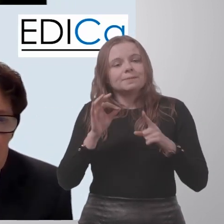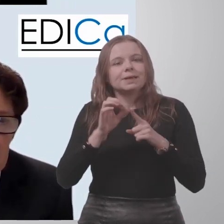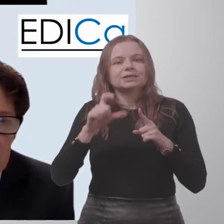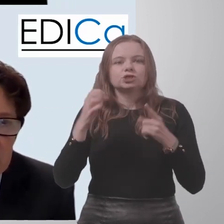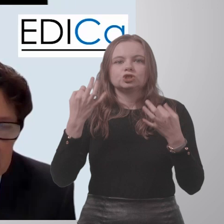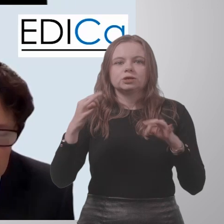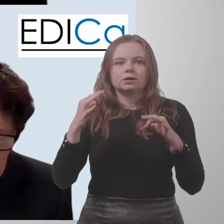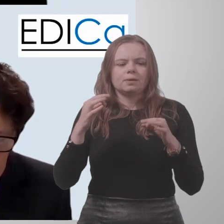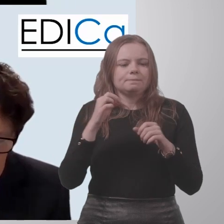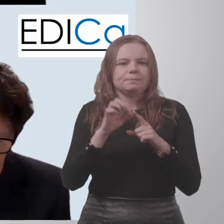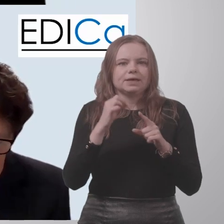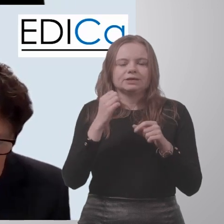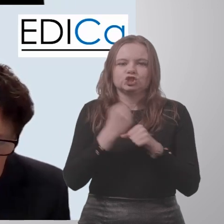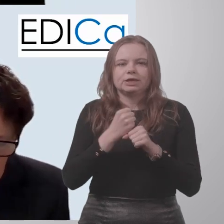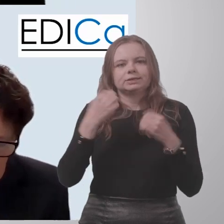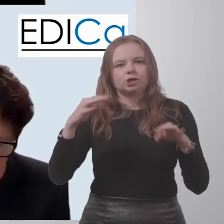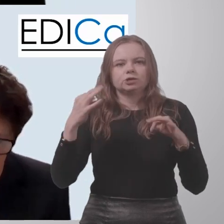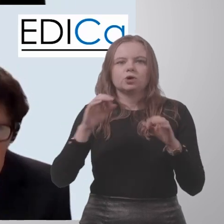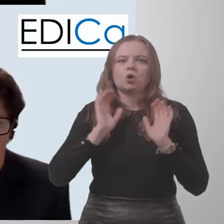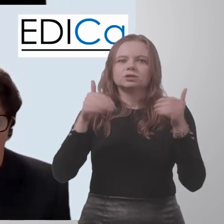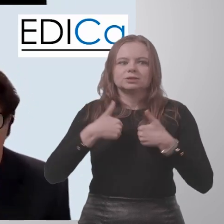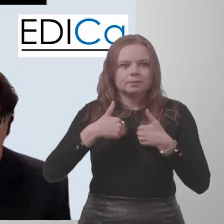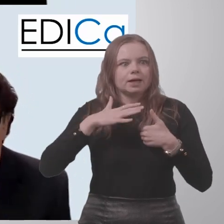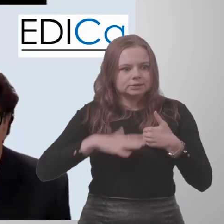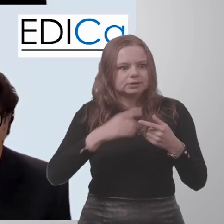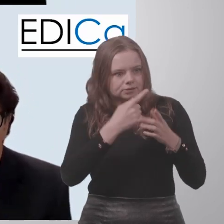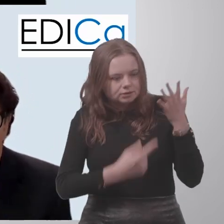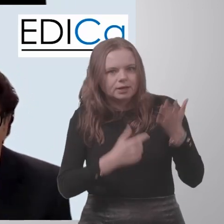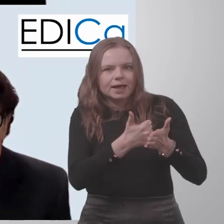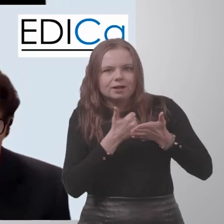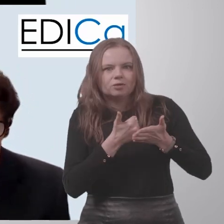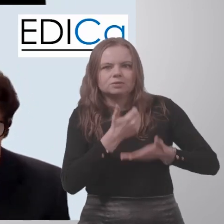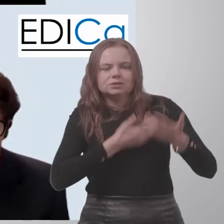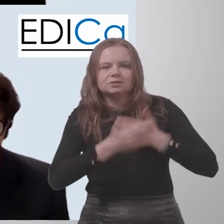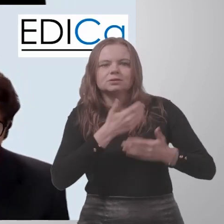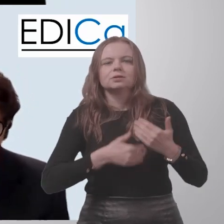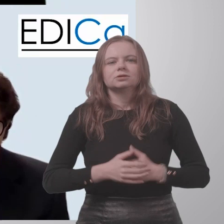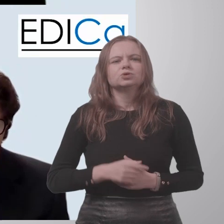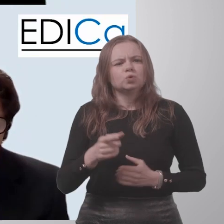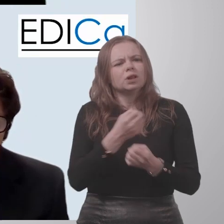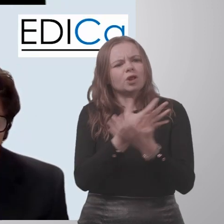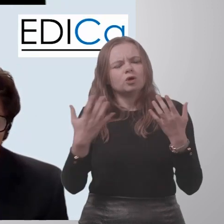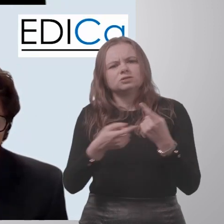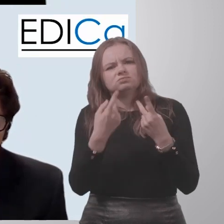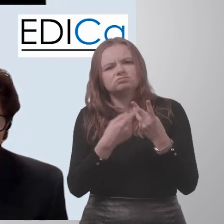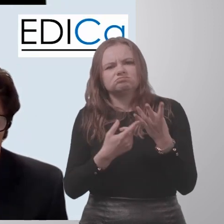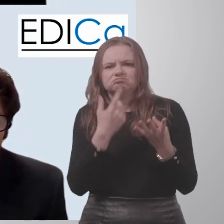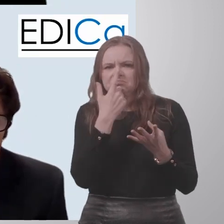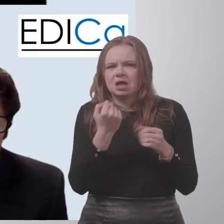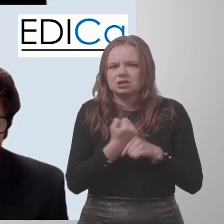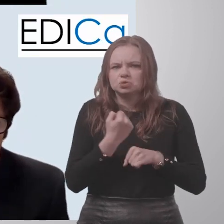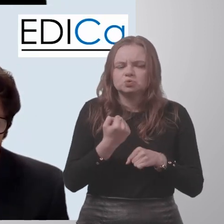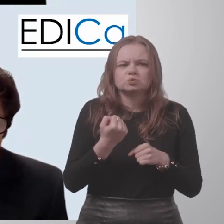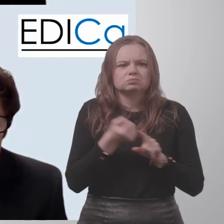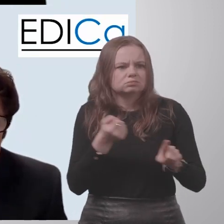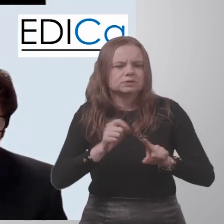really going to help me. And so, yeah, I would say lots of things, but again, a very